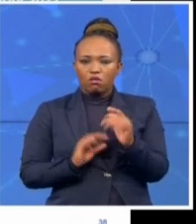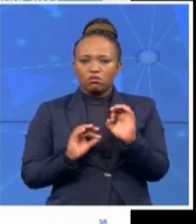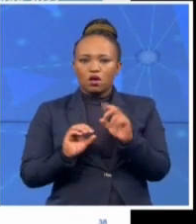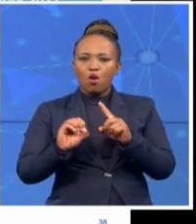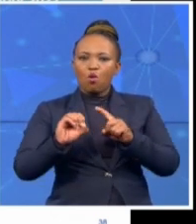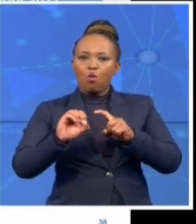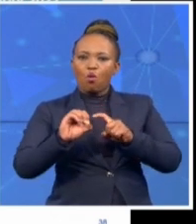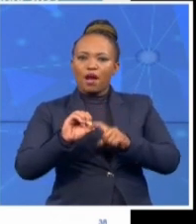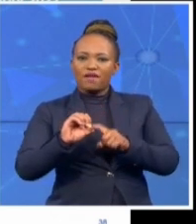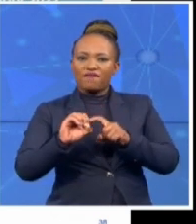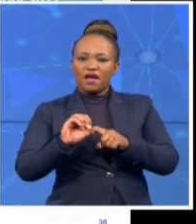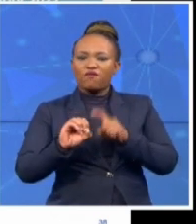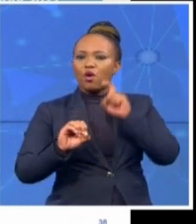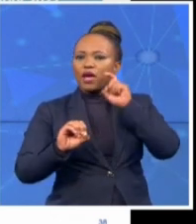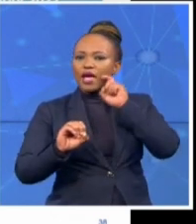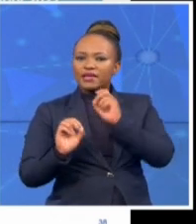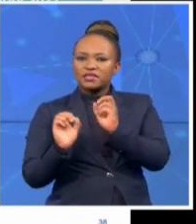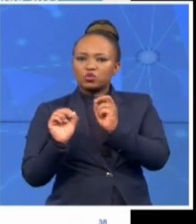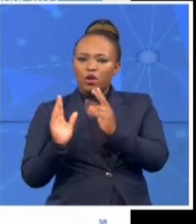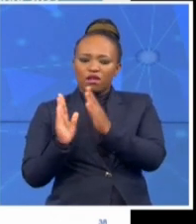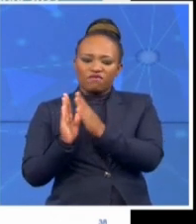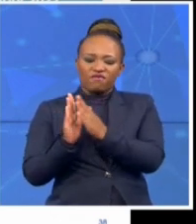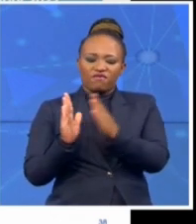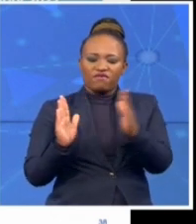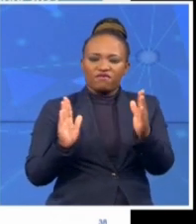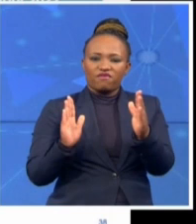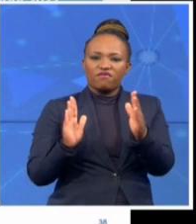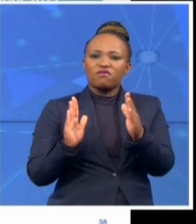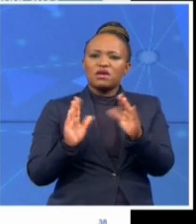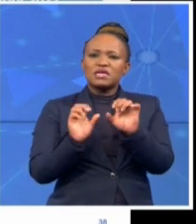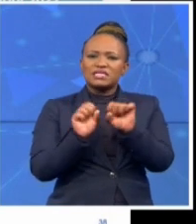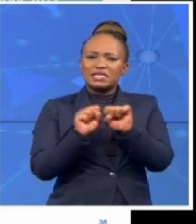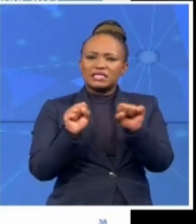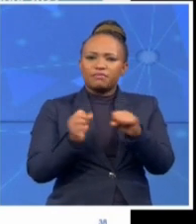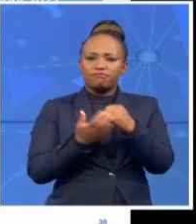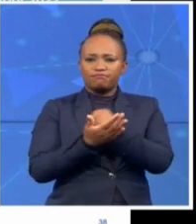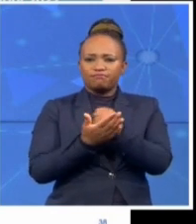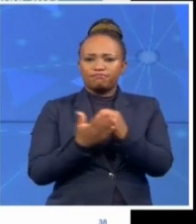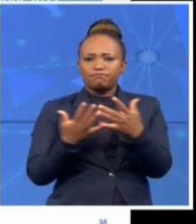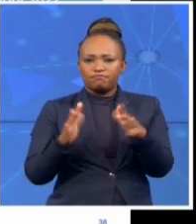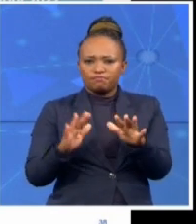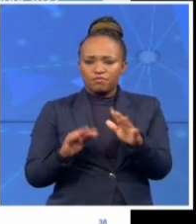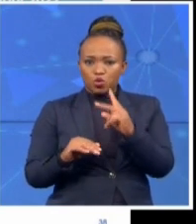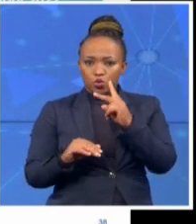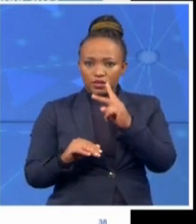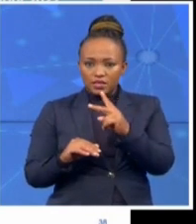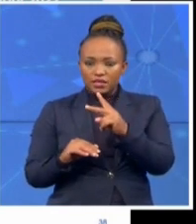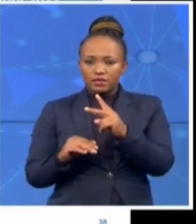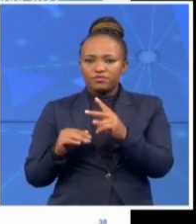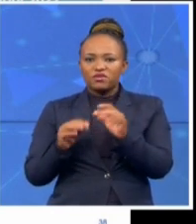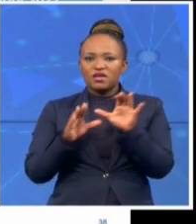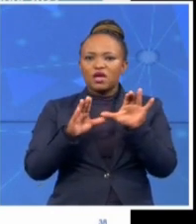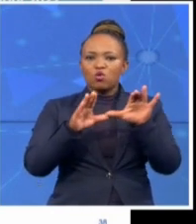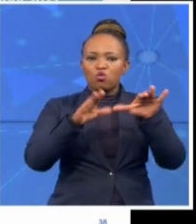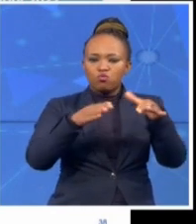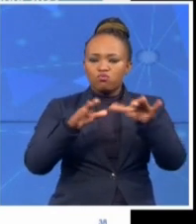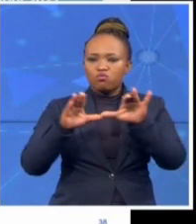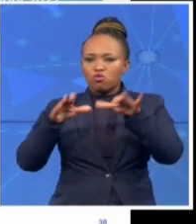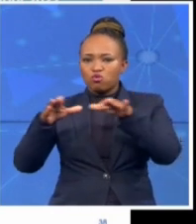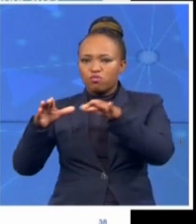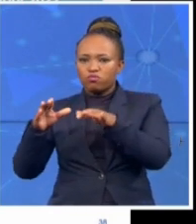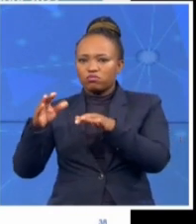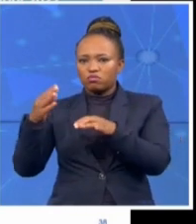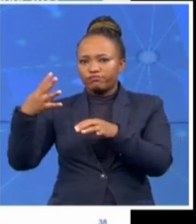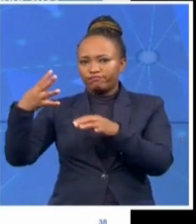on the system. You can see a breakdown of that per age band. The highest registration to be expected is people over 60